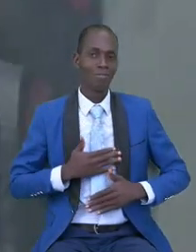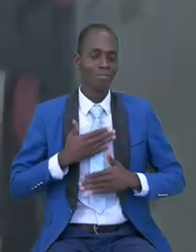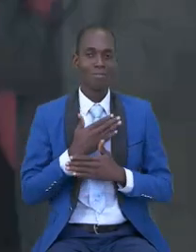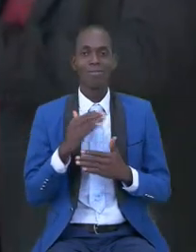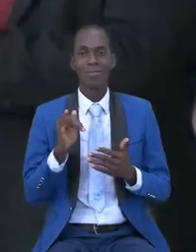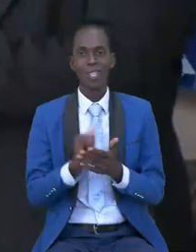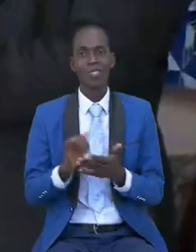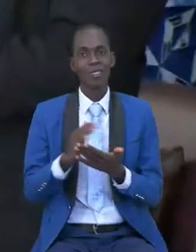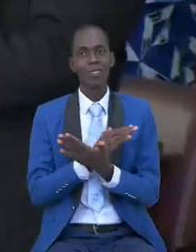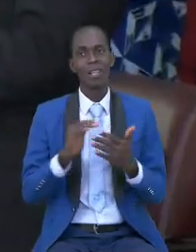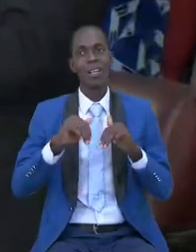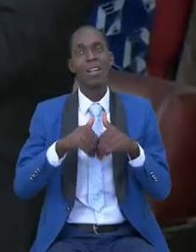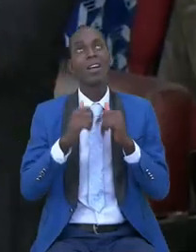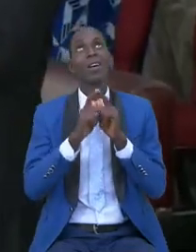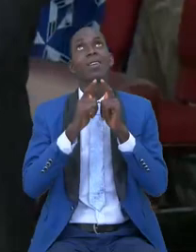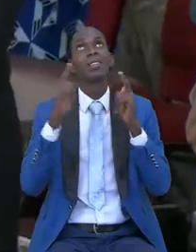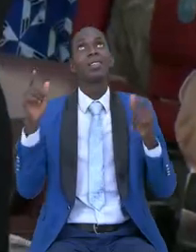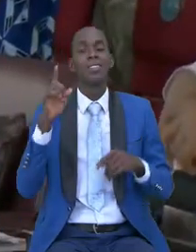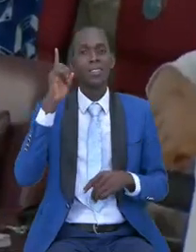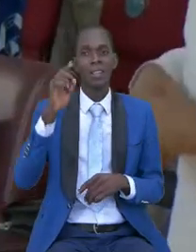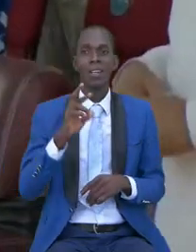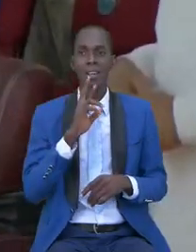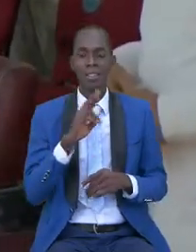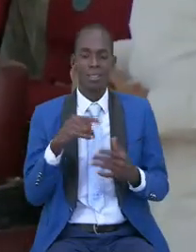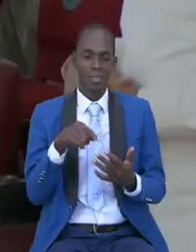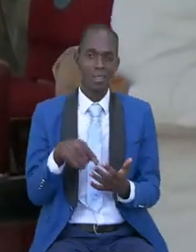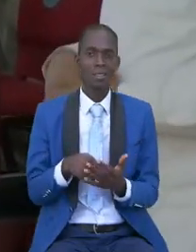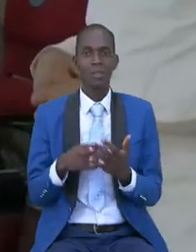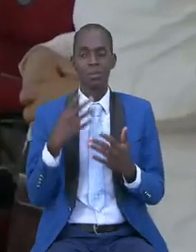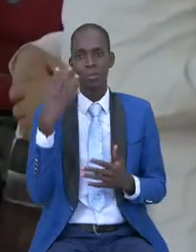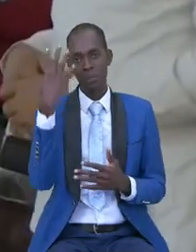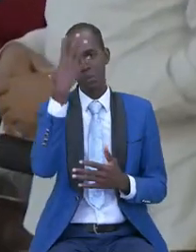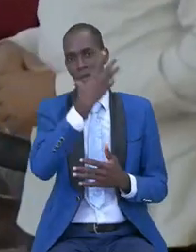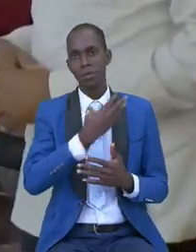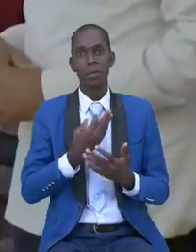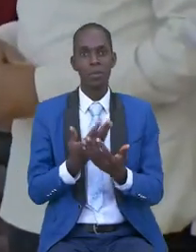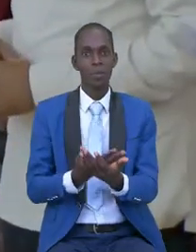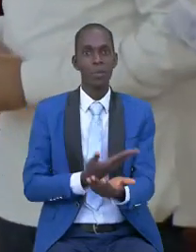great thou art this beautiful morning. The Lord bless you.